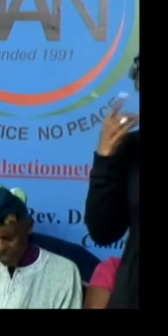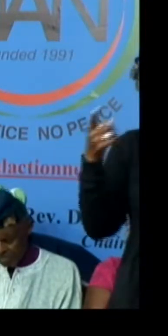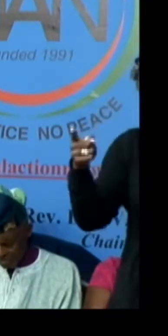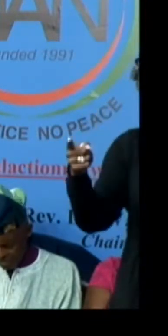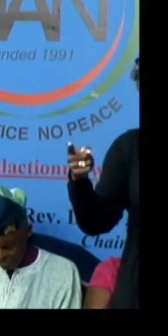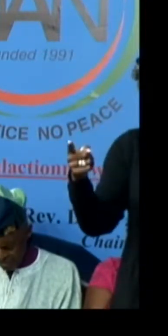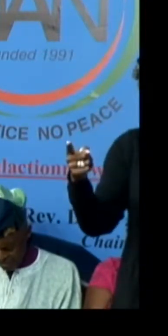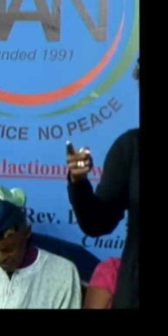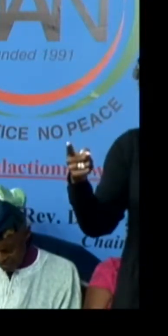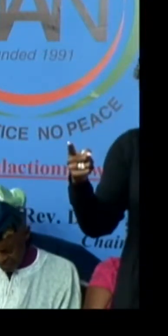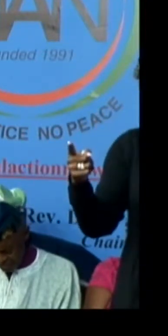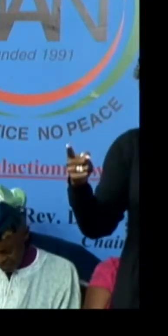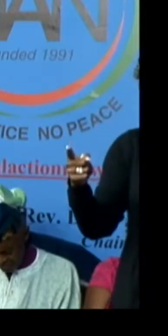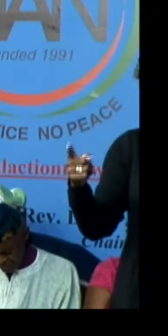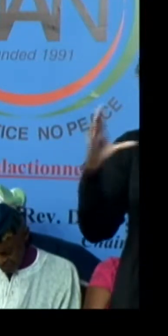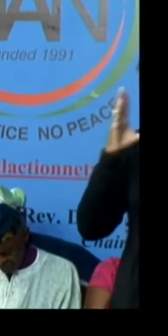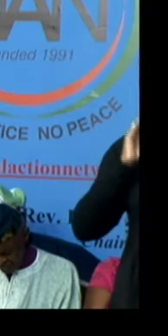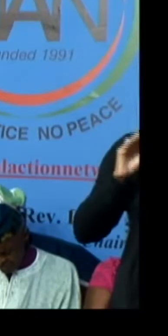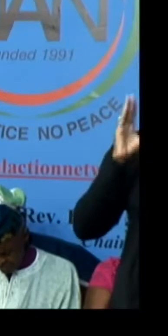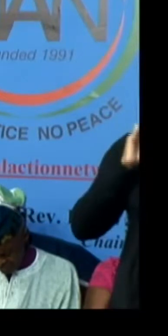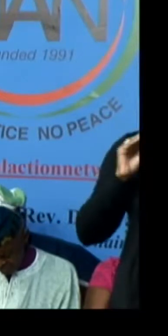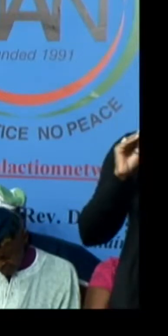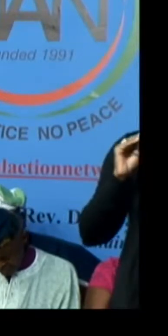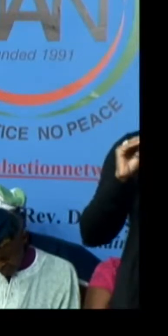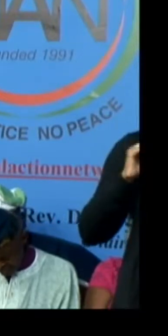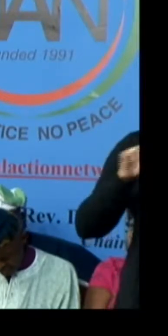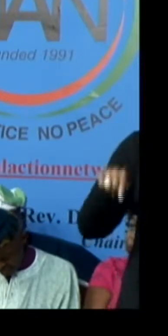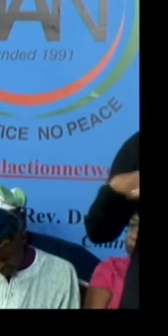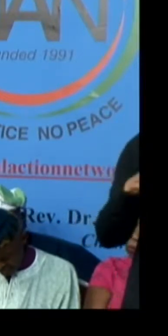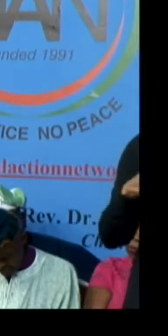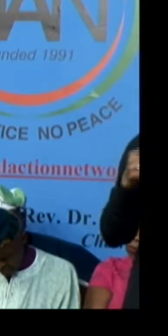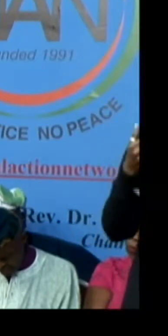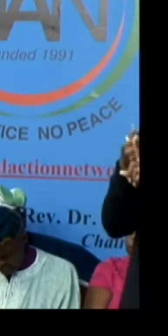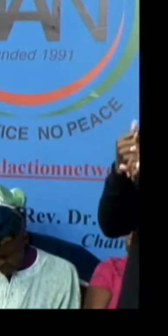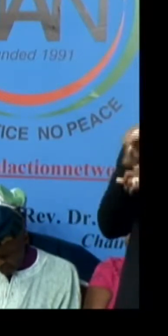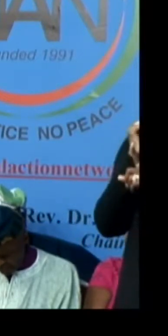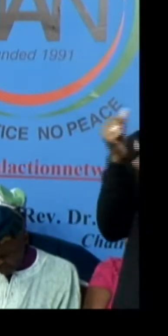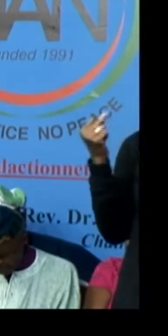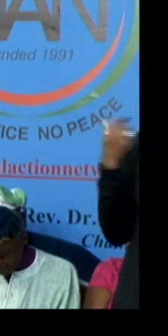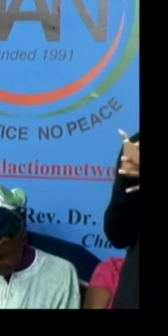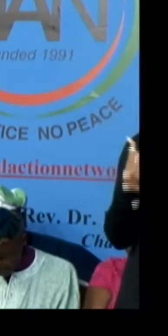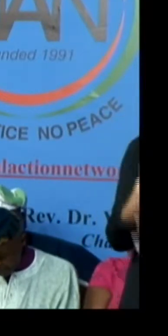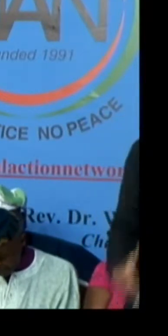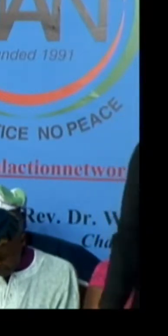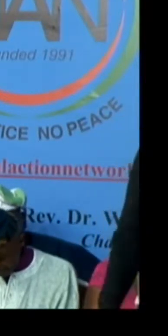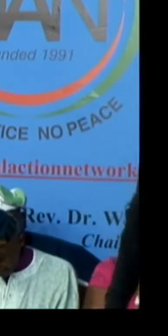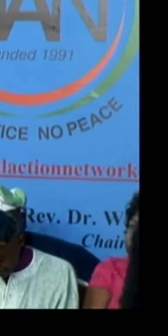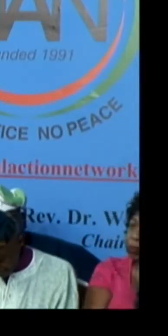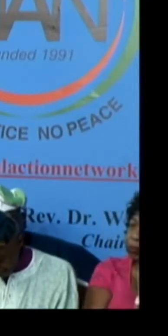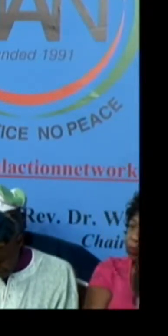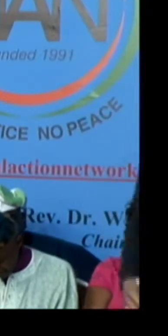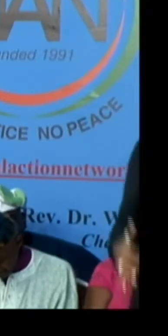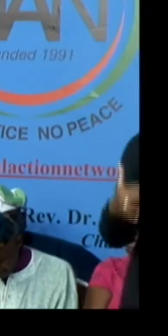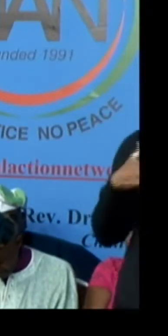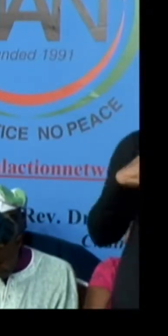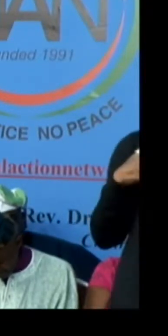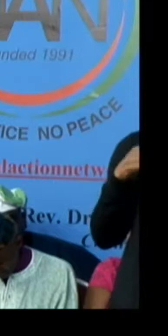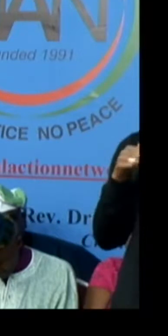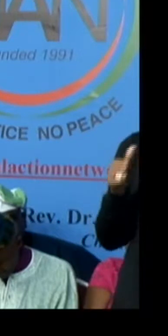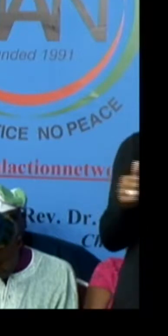You cast out fear. Scared folk cannot be a vehicle for divine